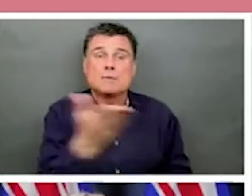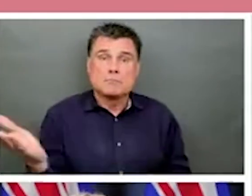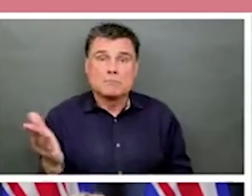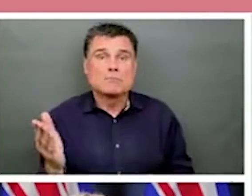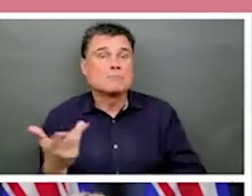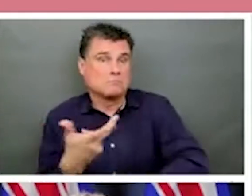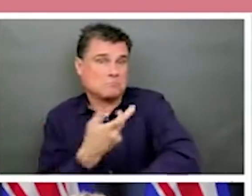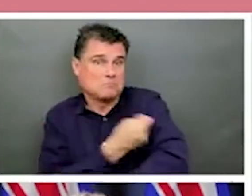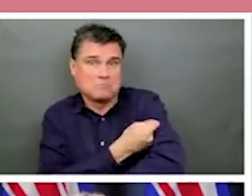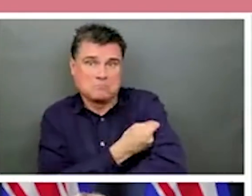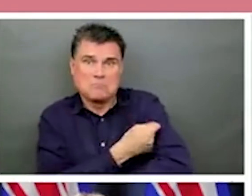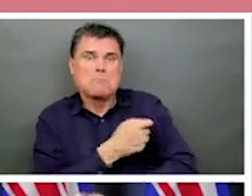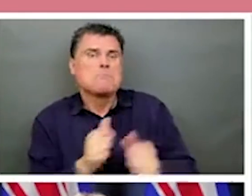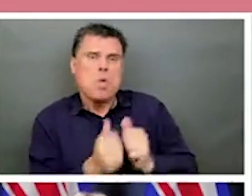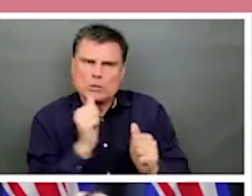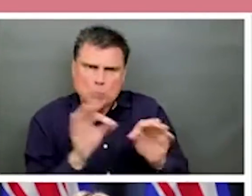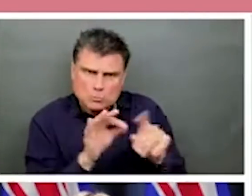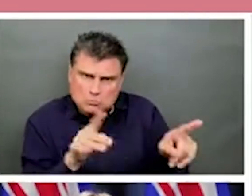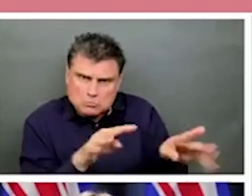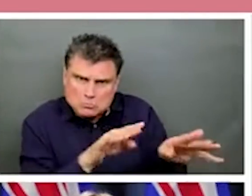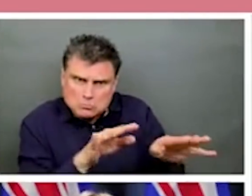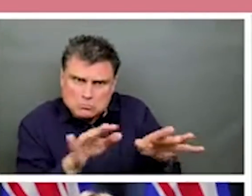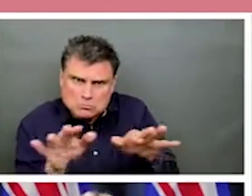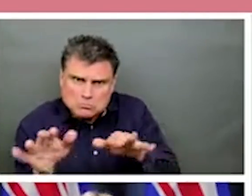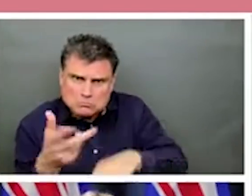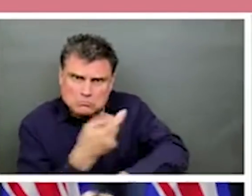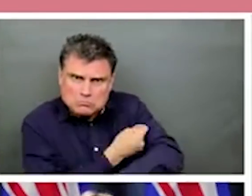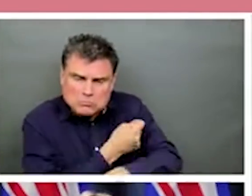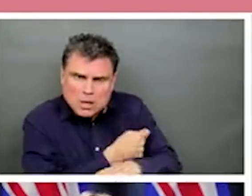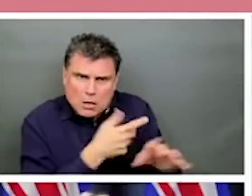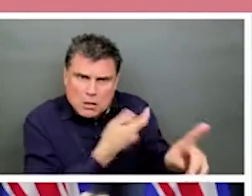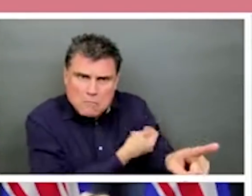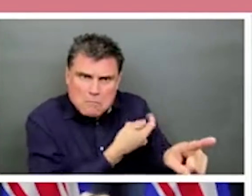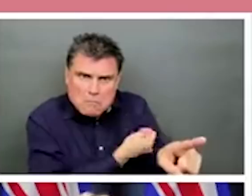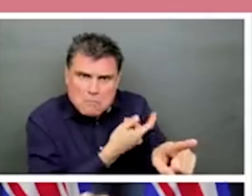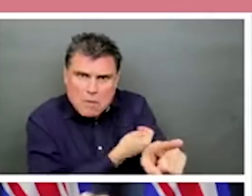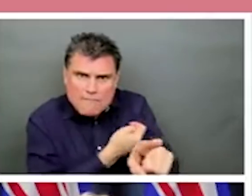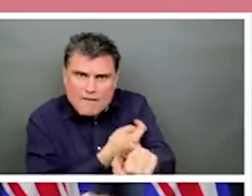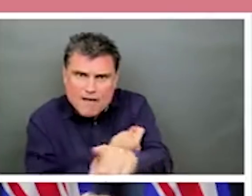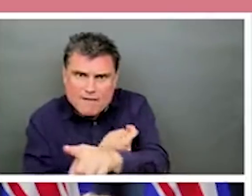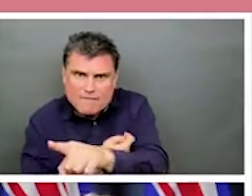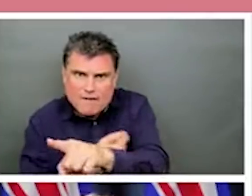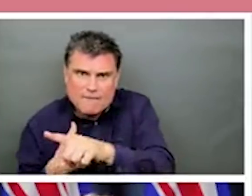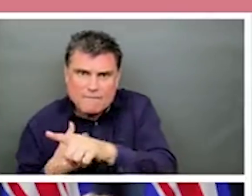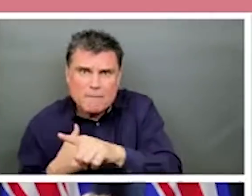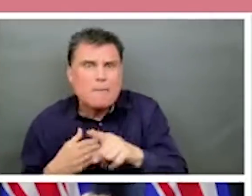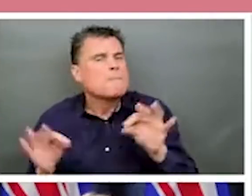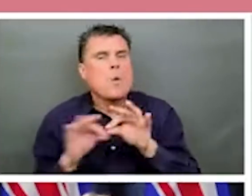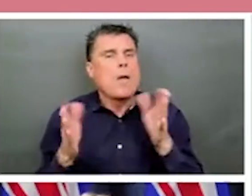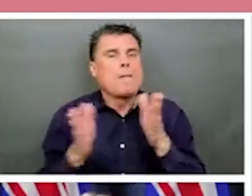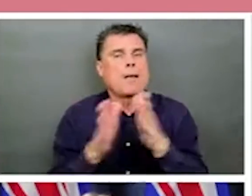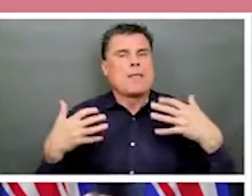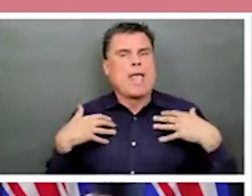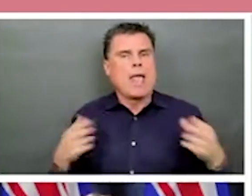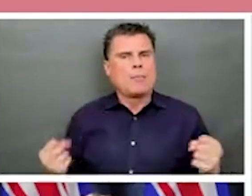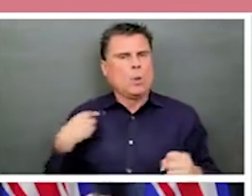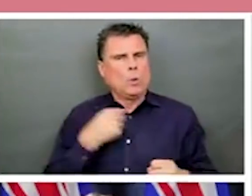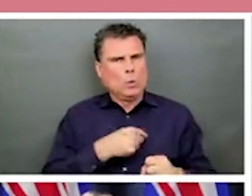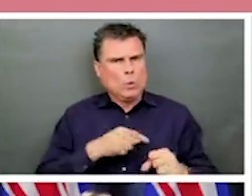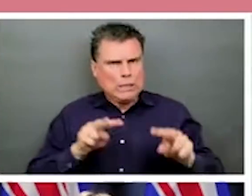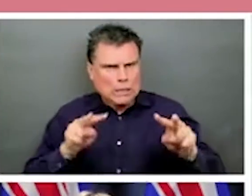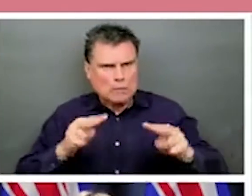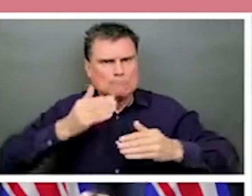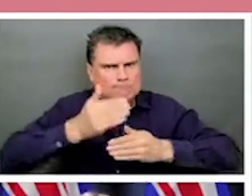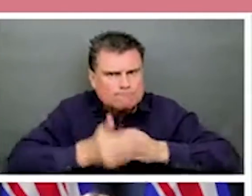is important for us in public health to ensure that people recognize how getting vaccine as quickly as